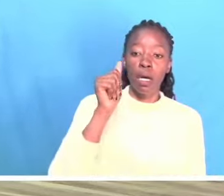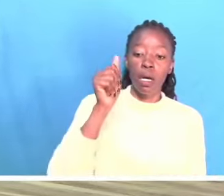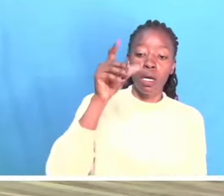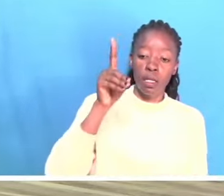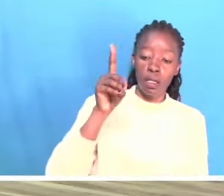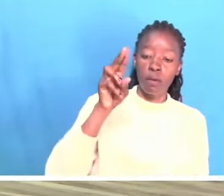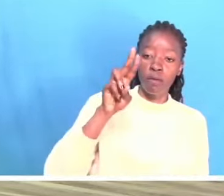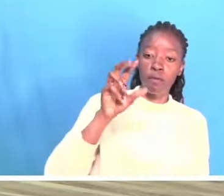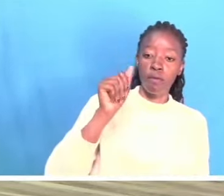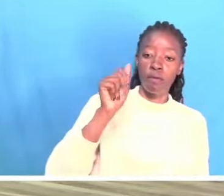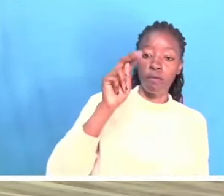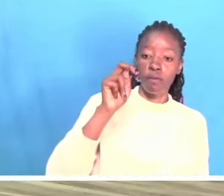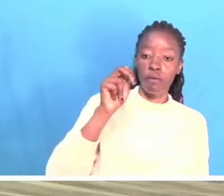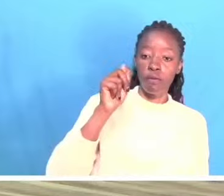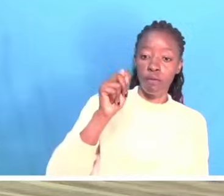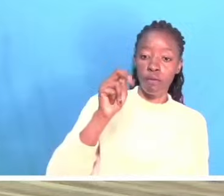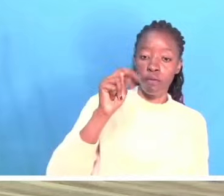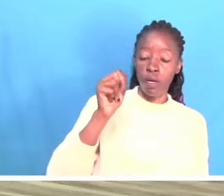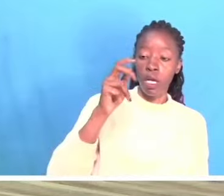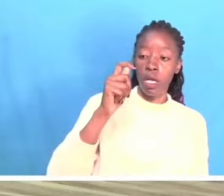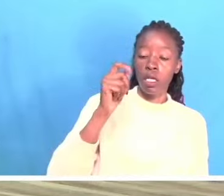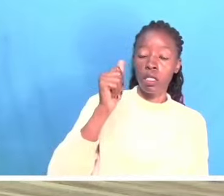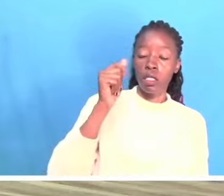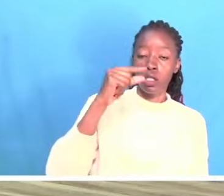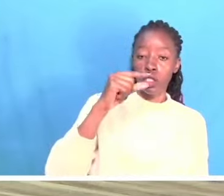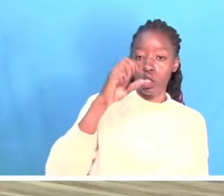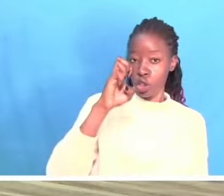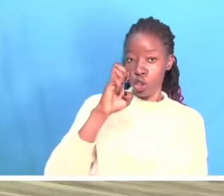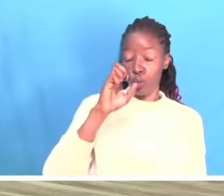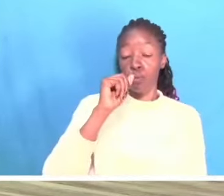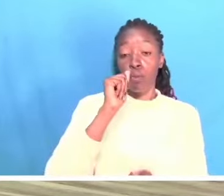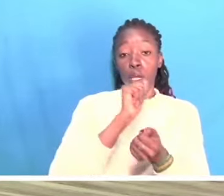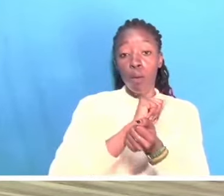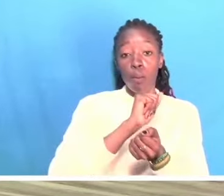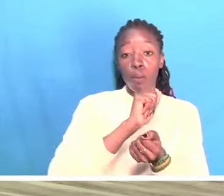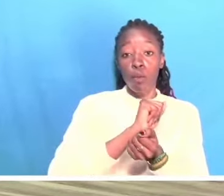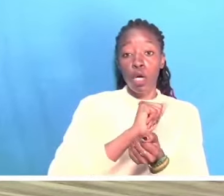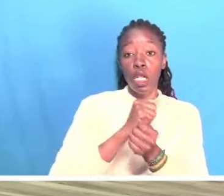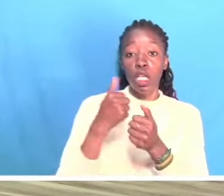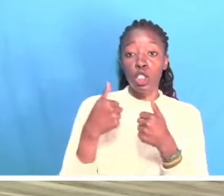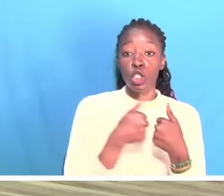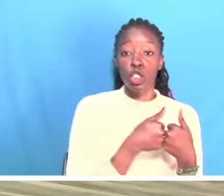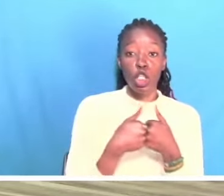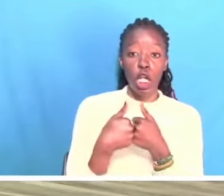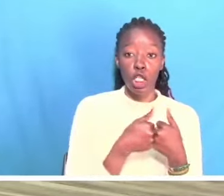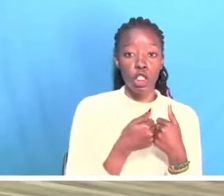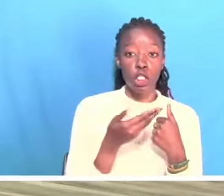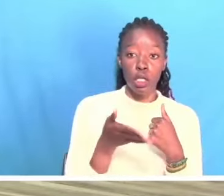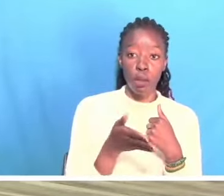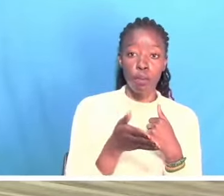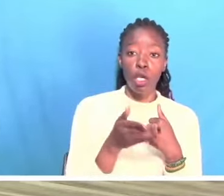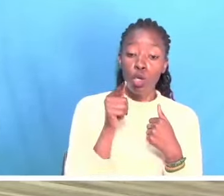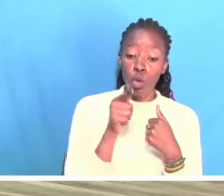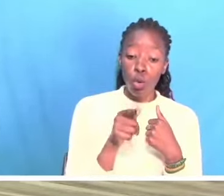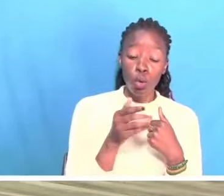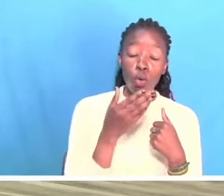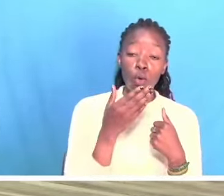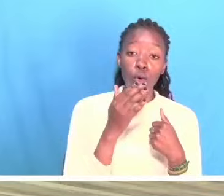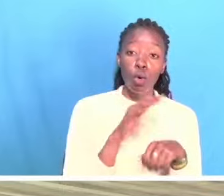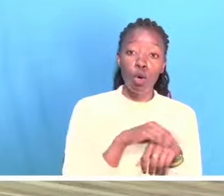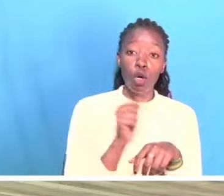Paul therefore challenges them, and he asks them, okay, you call yourself a Jew, and for a Jew you